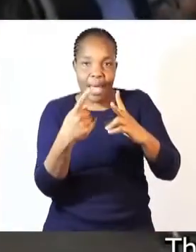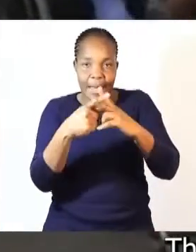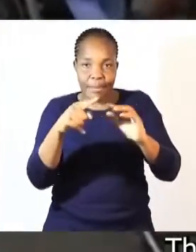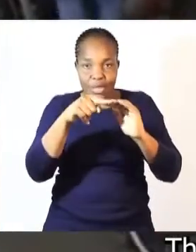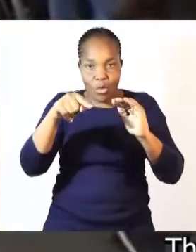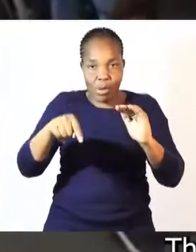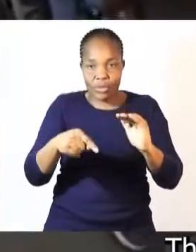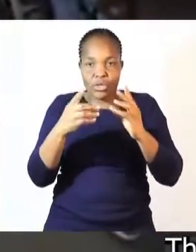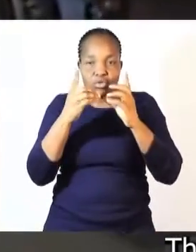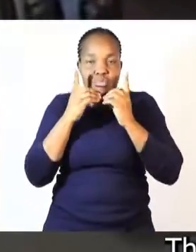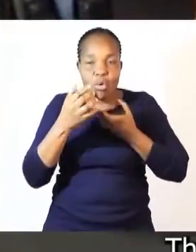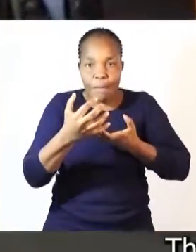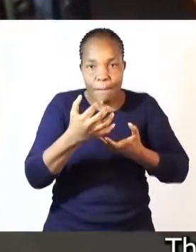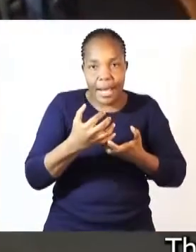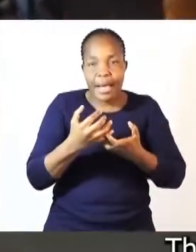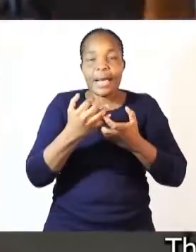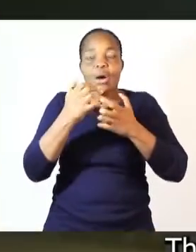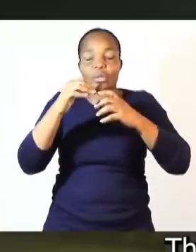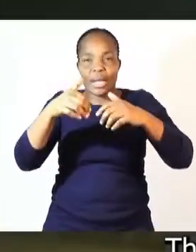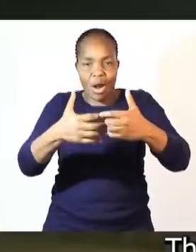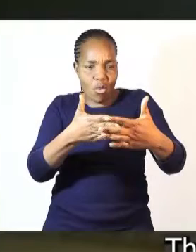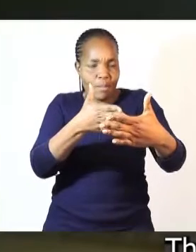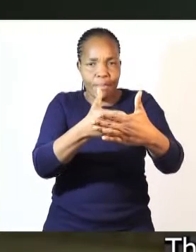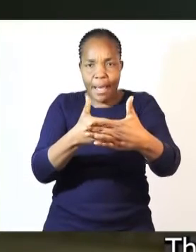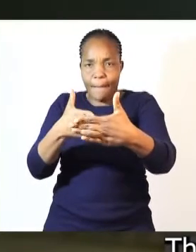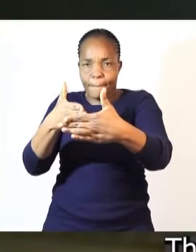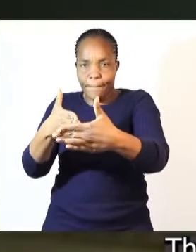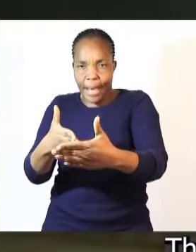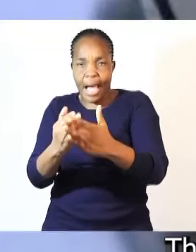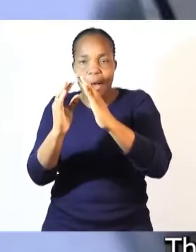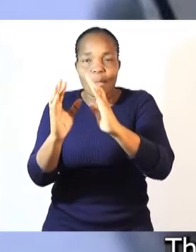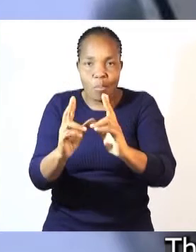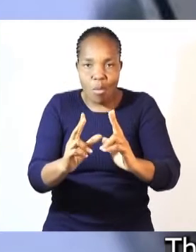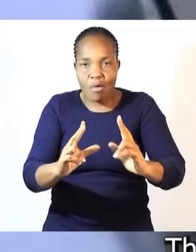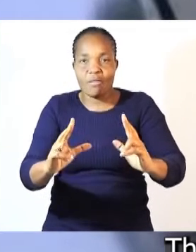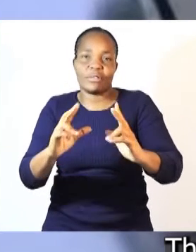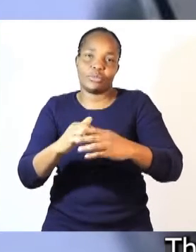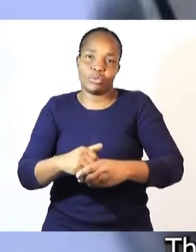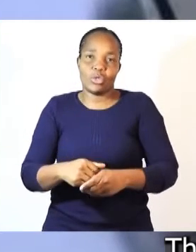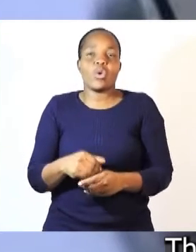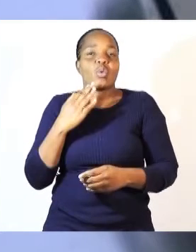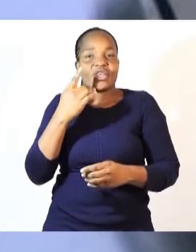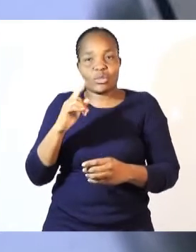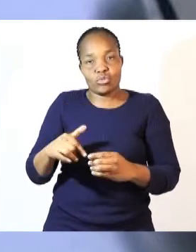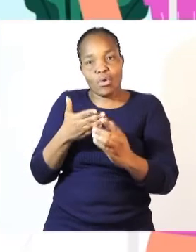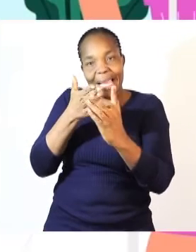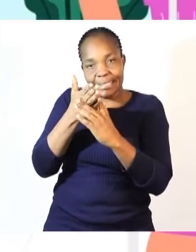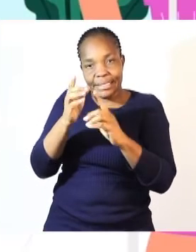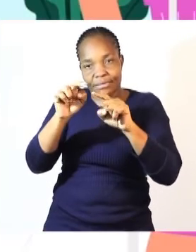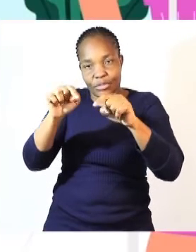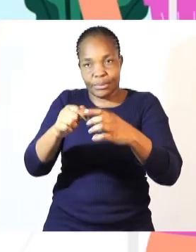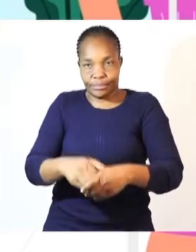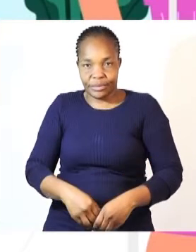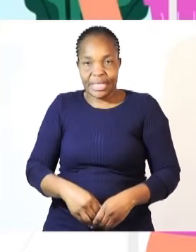about limitations in basic activity functioning among national populations. The Washington